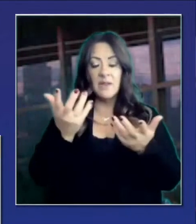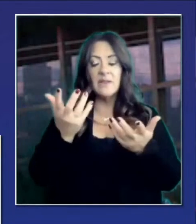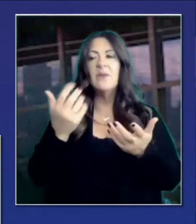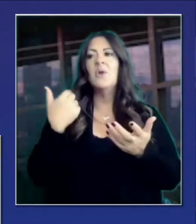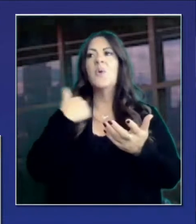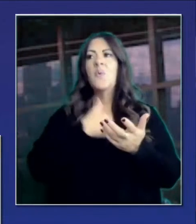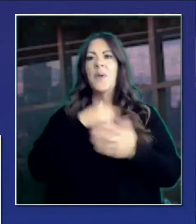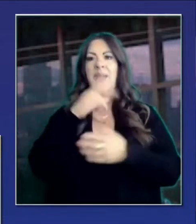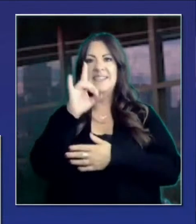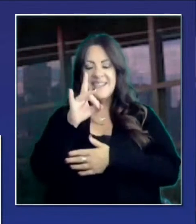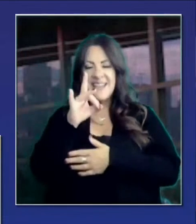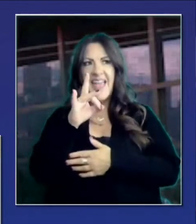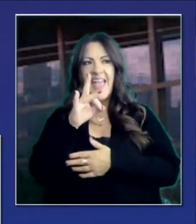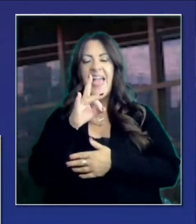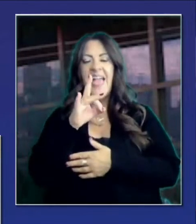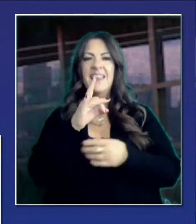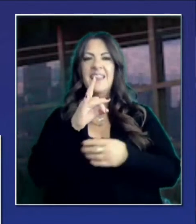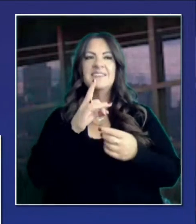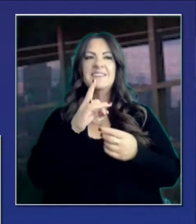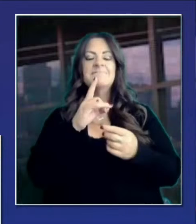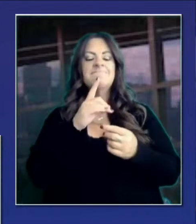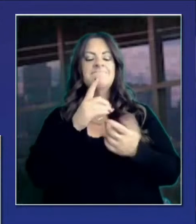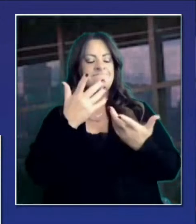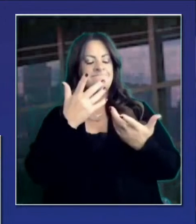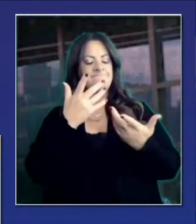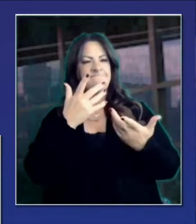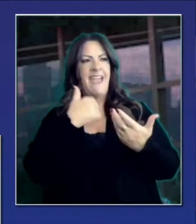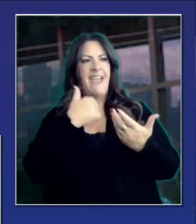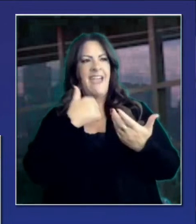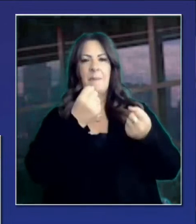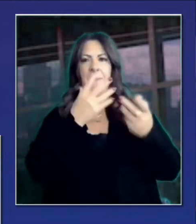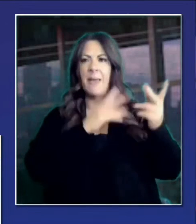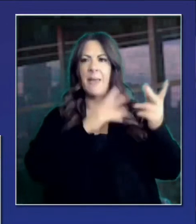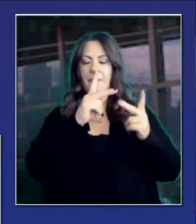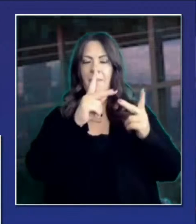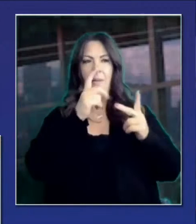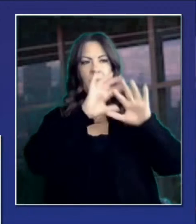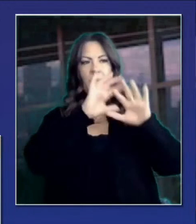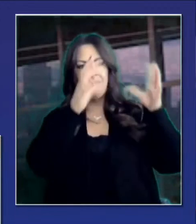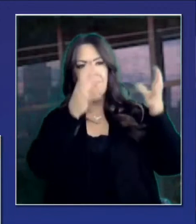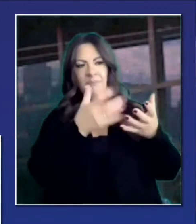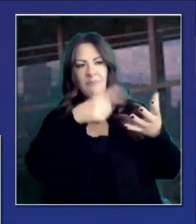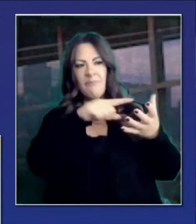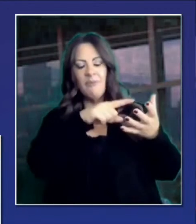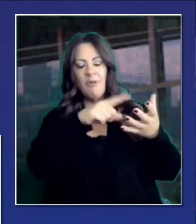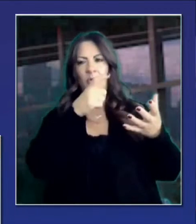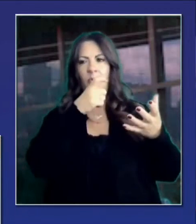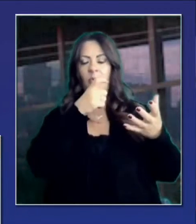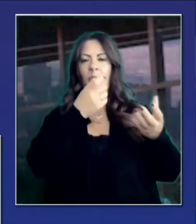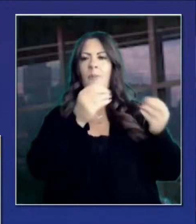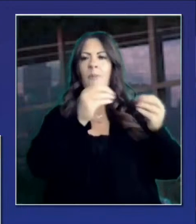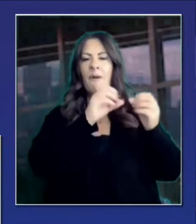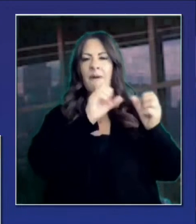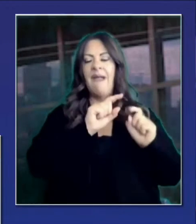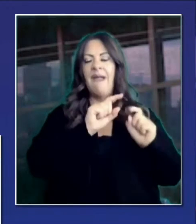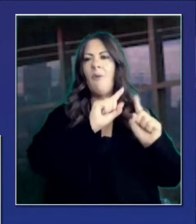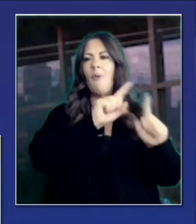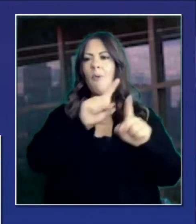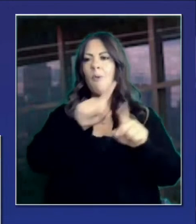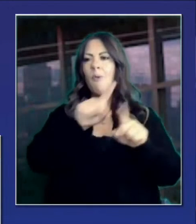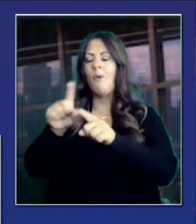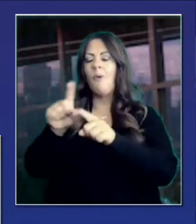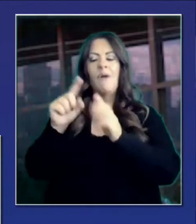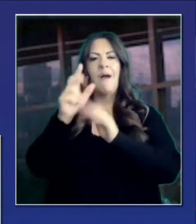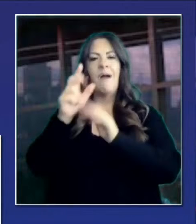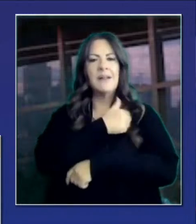and state staff, that we've deployed in the last few weeks. We had some stretch goals of getting 1,000